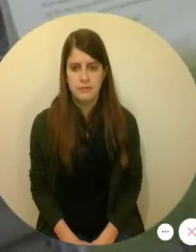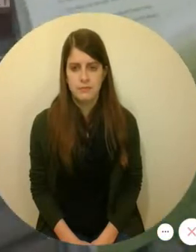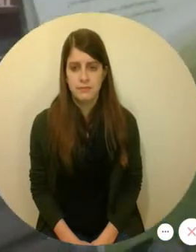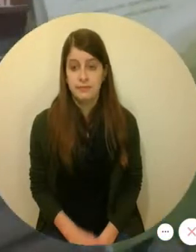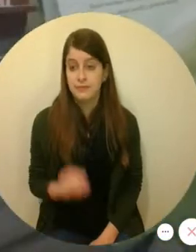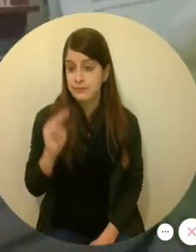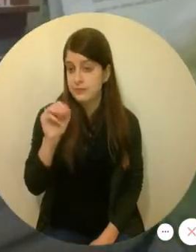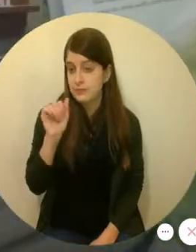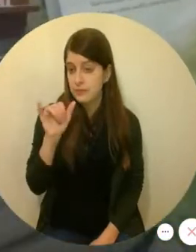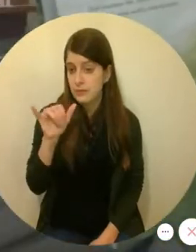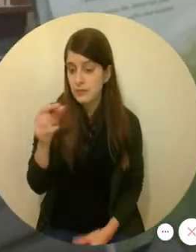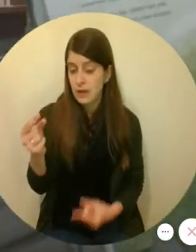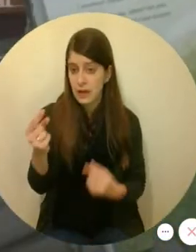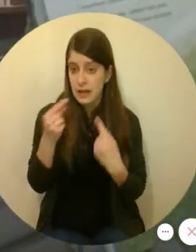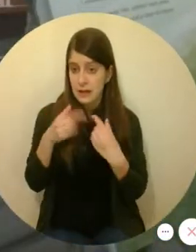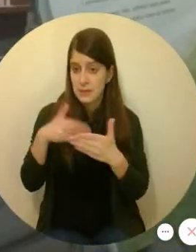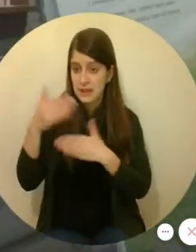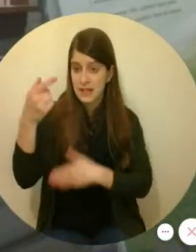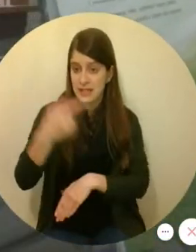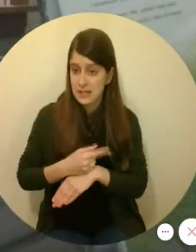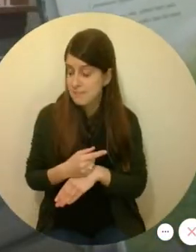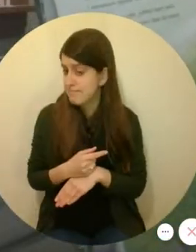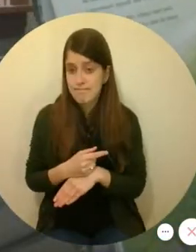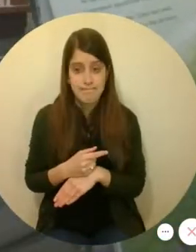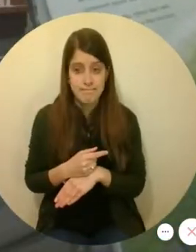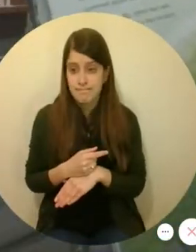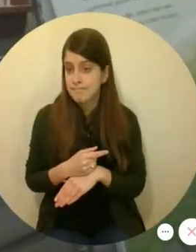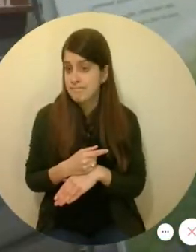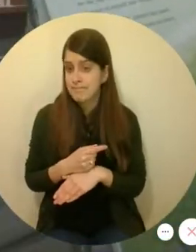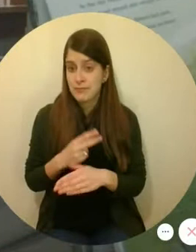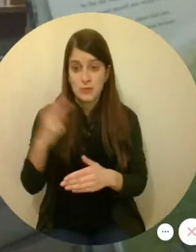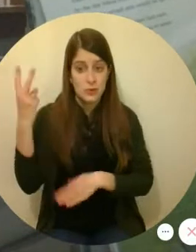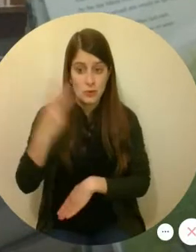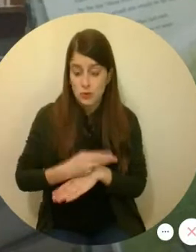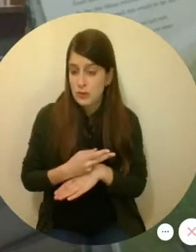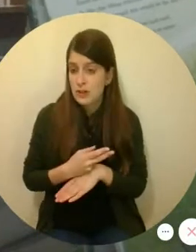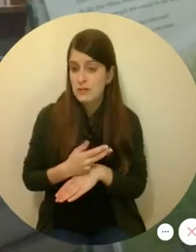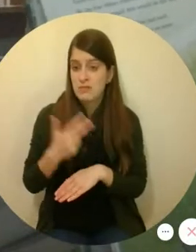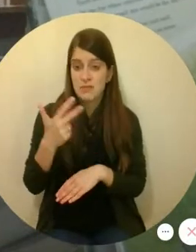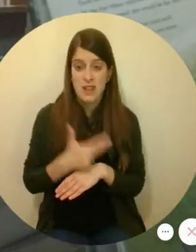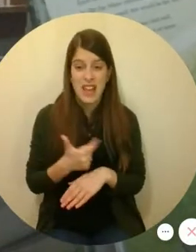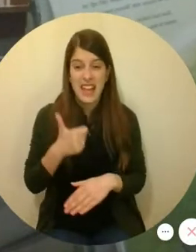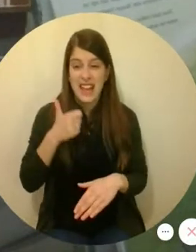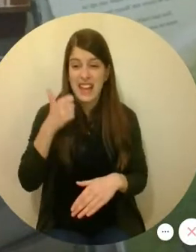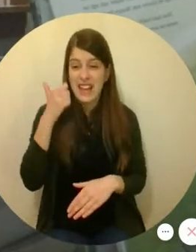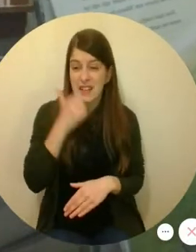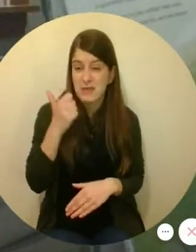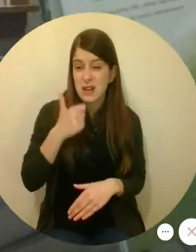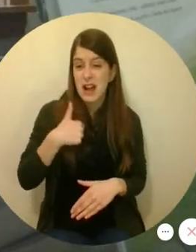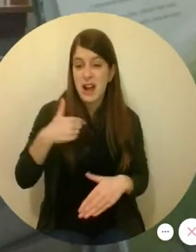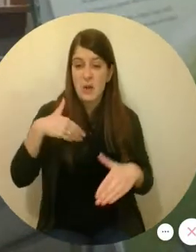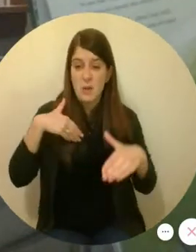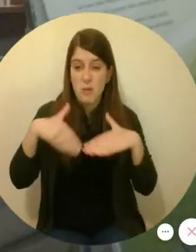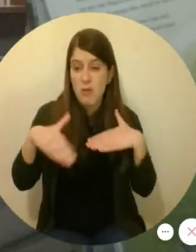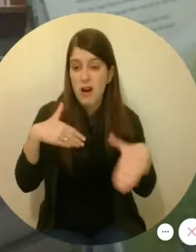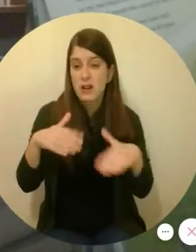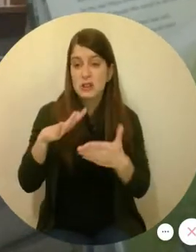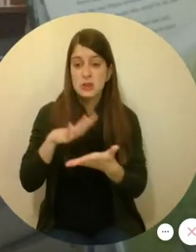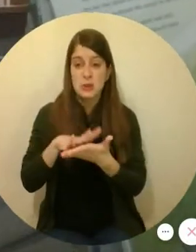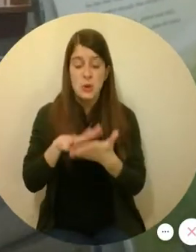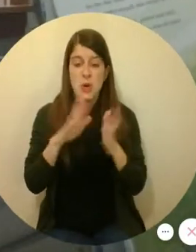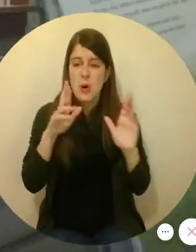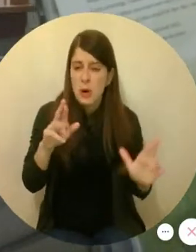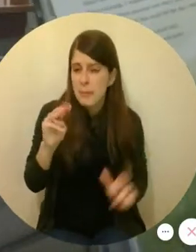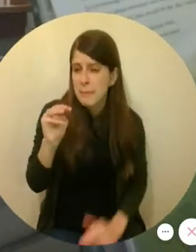Maya didn't come to school the next day, or the day after that. Each morning I walked to school slowly, hoping this would be the day Maya